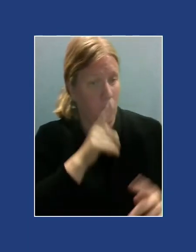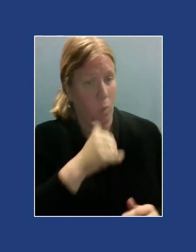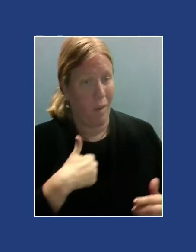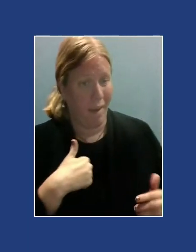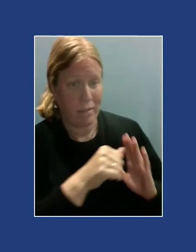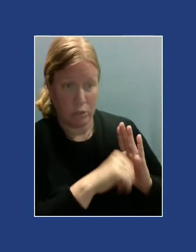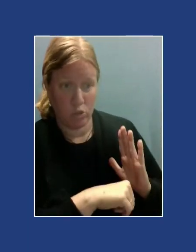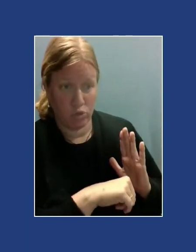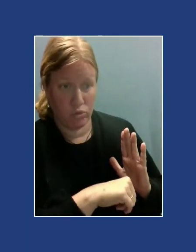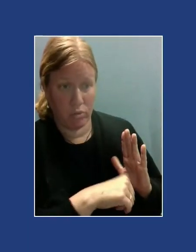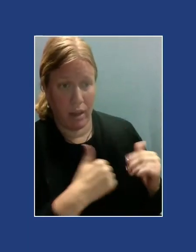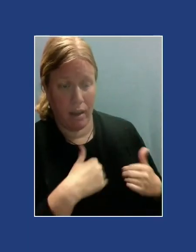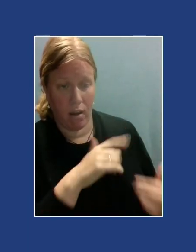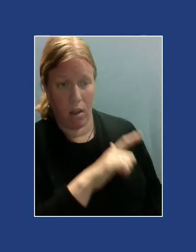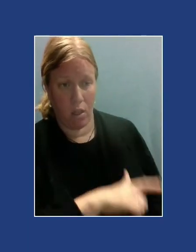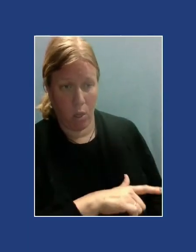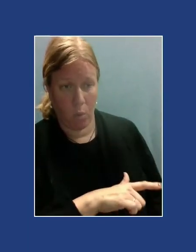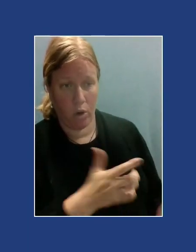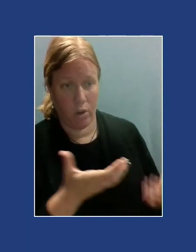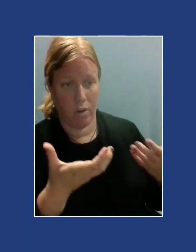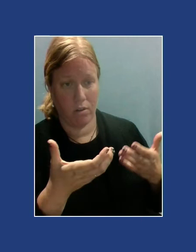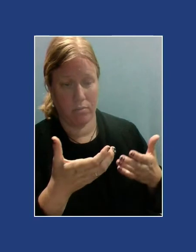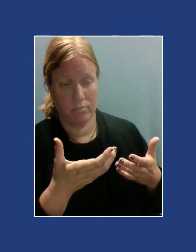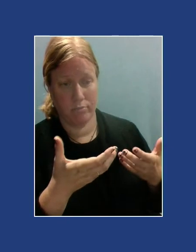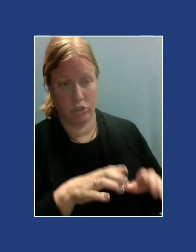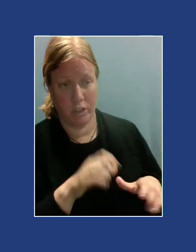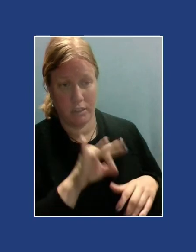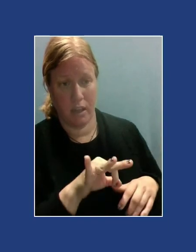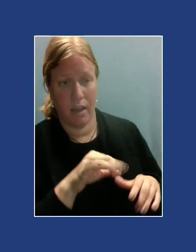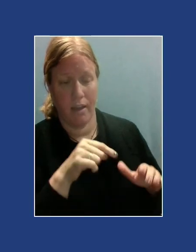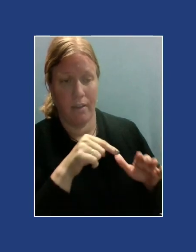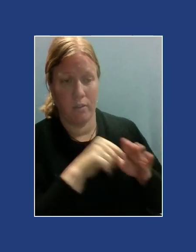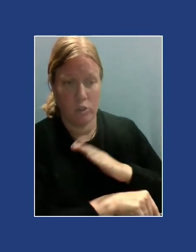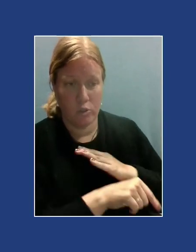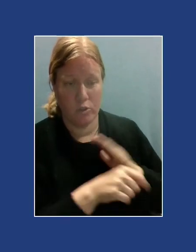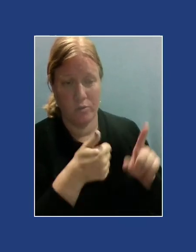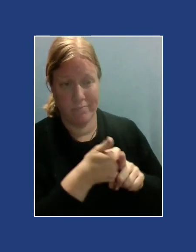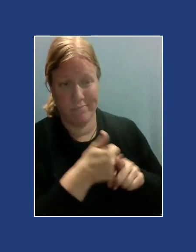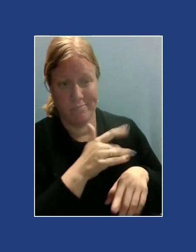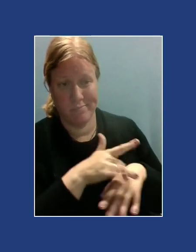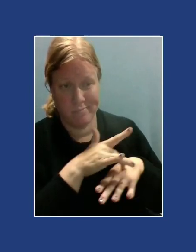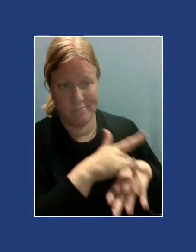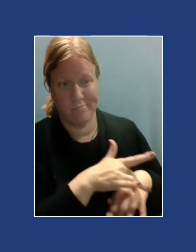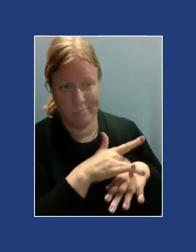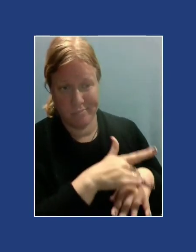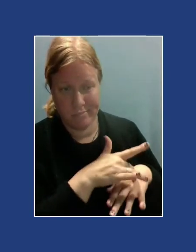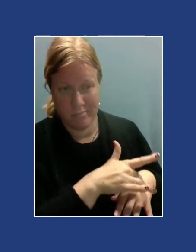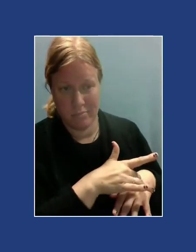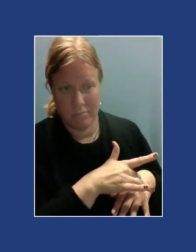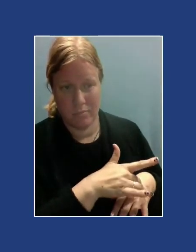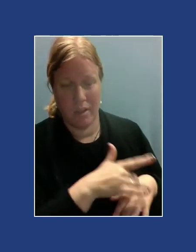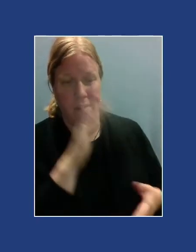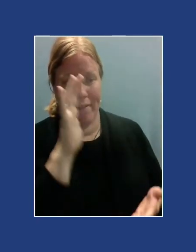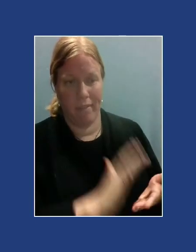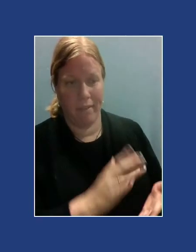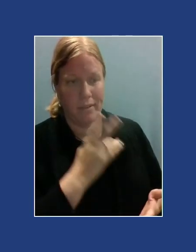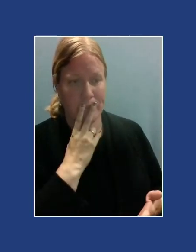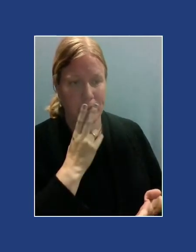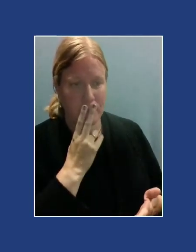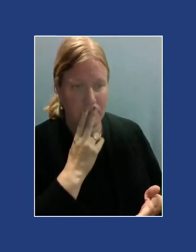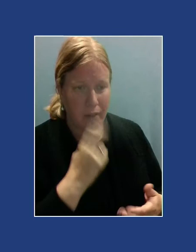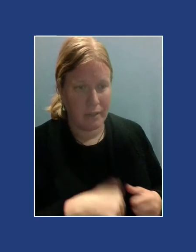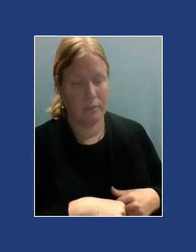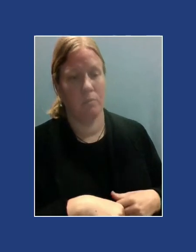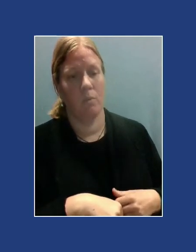had lower odds of suicidal ideation in the past year cigarette smoking, and past month